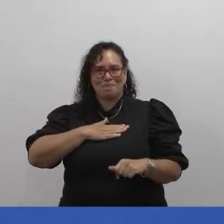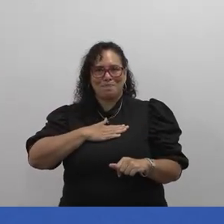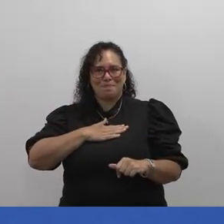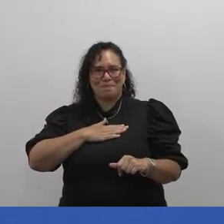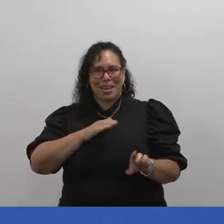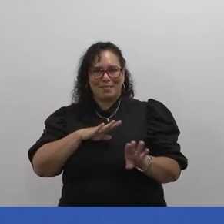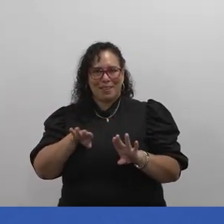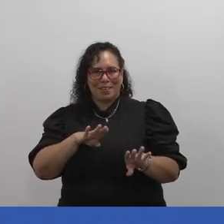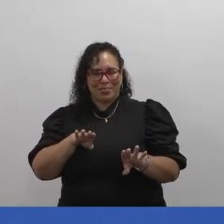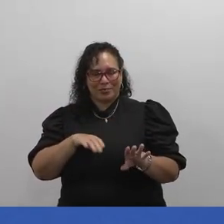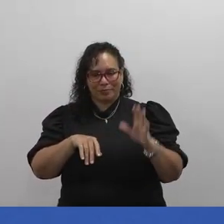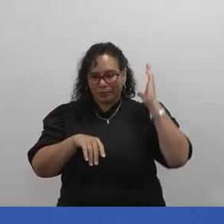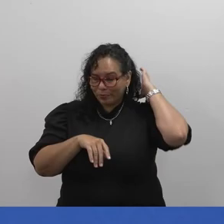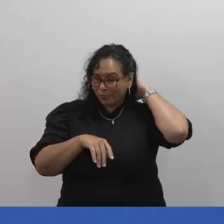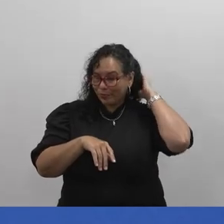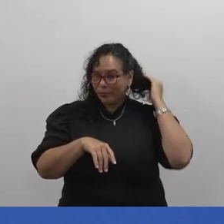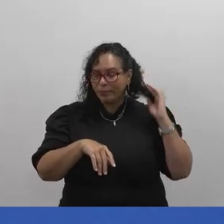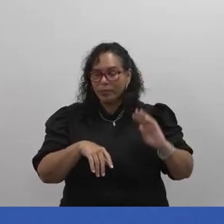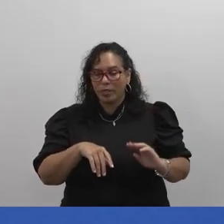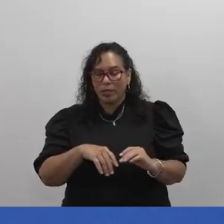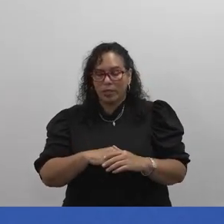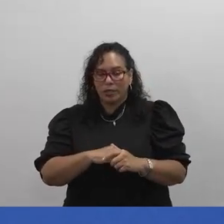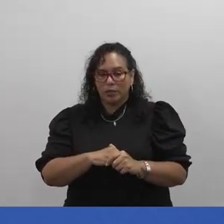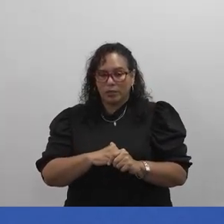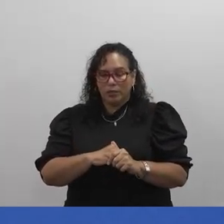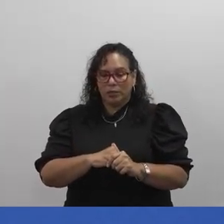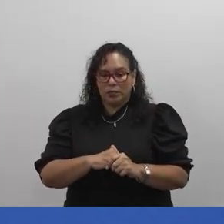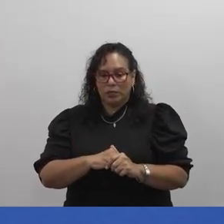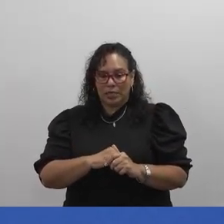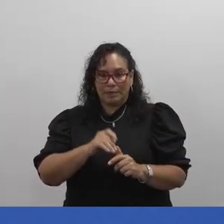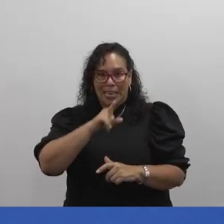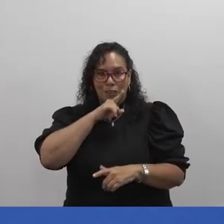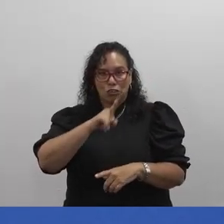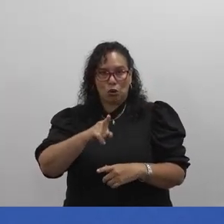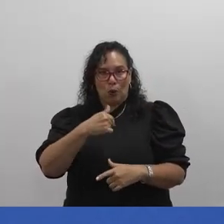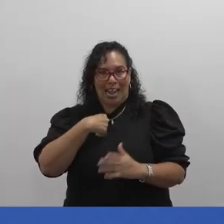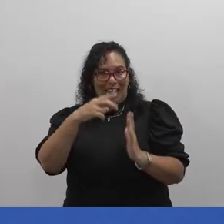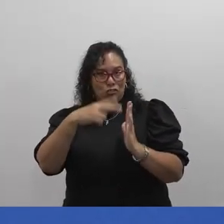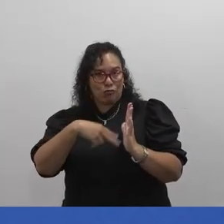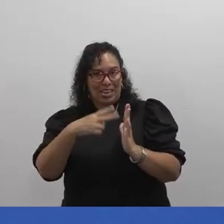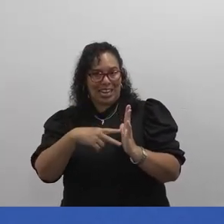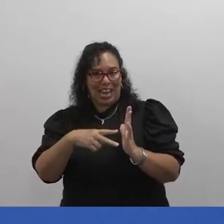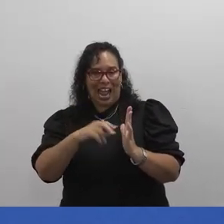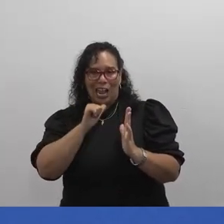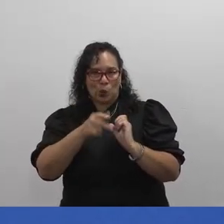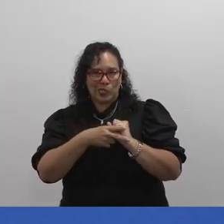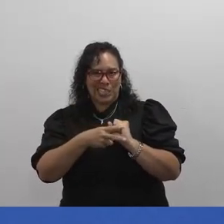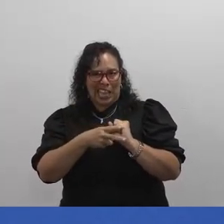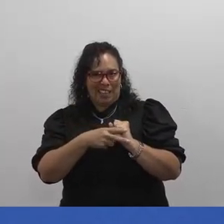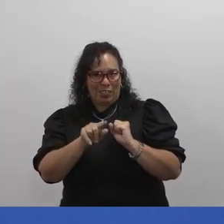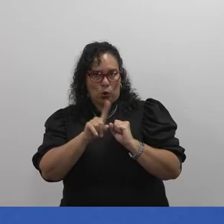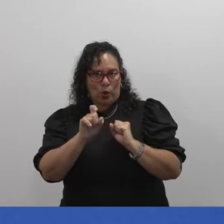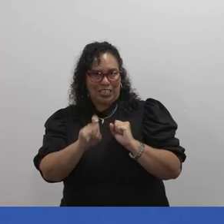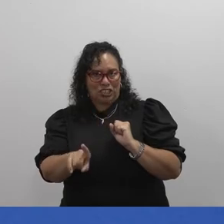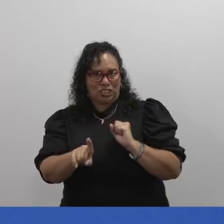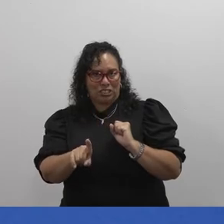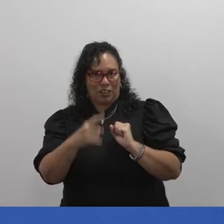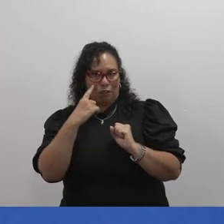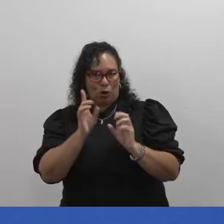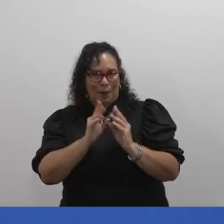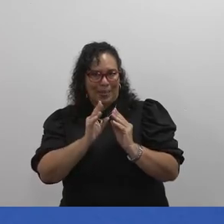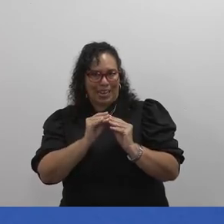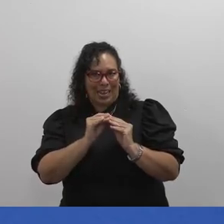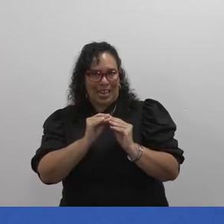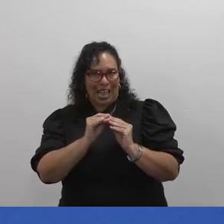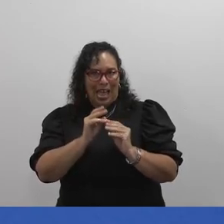to, always me, my behavior, making sure when I read through that I don't save that question necessarily just for committee, that